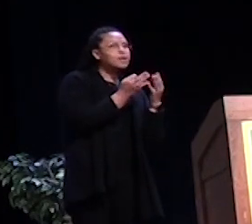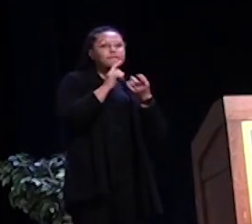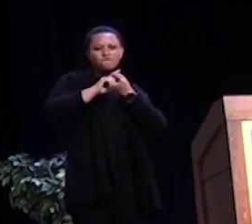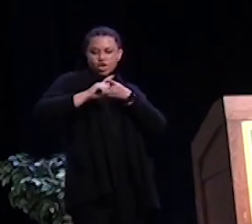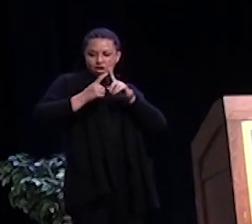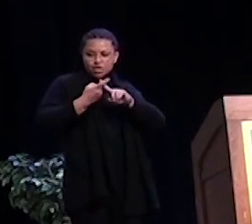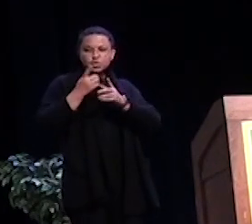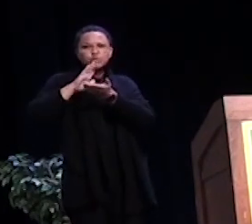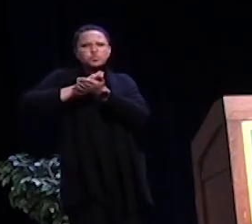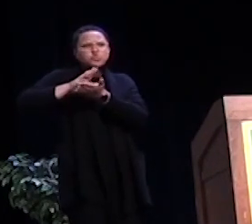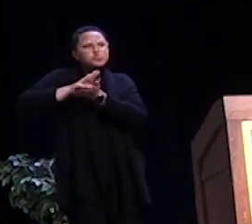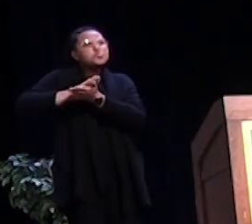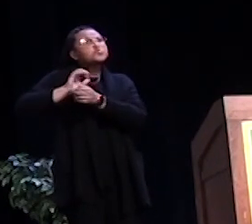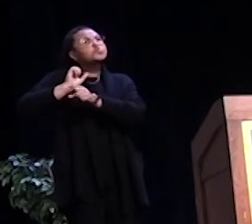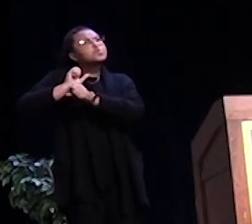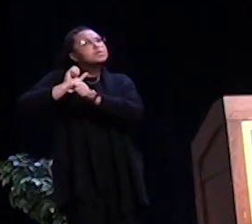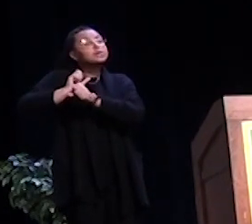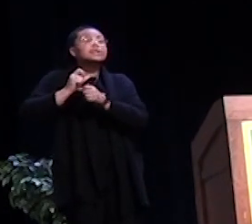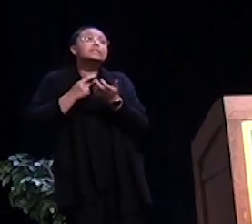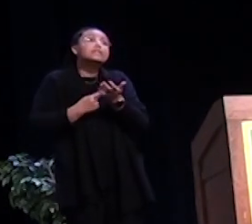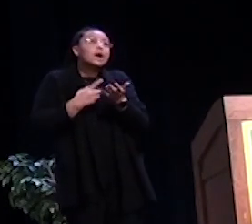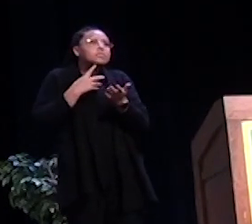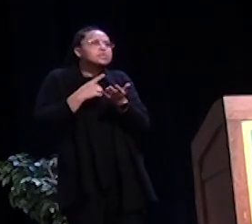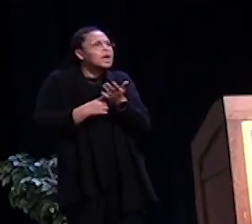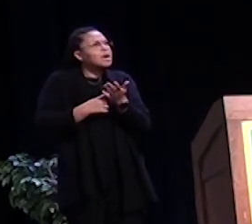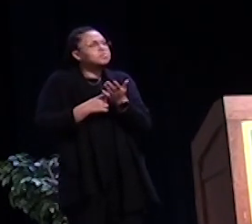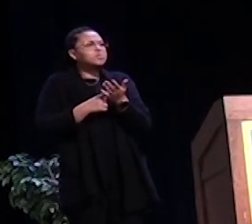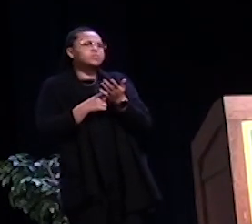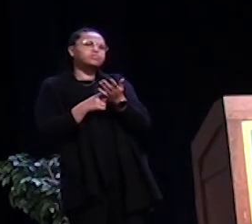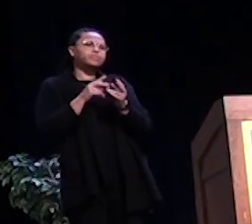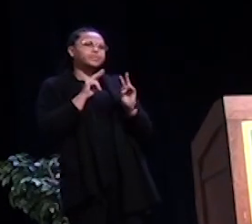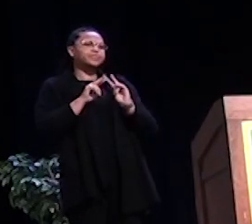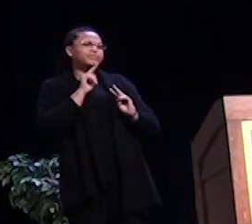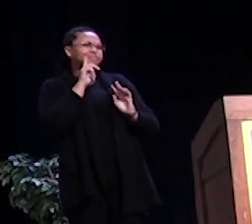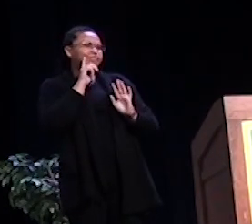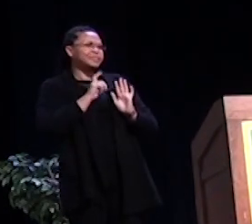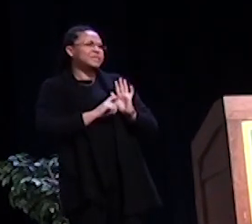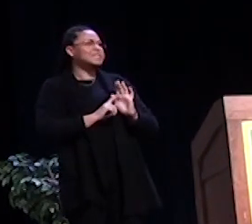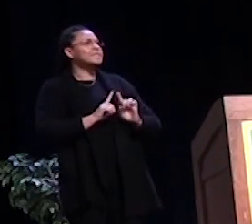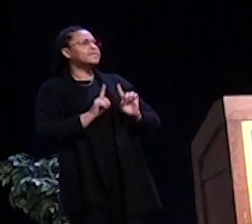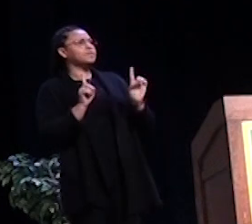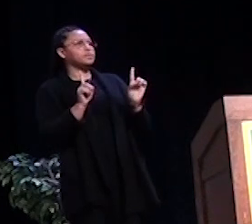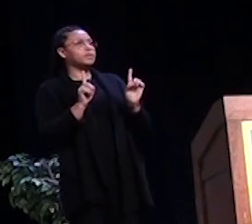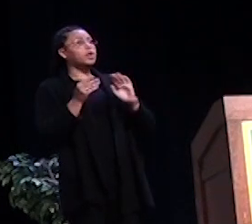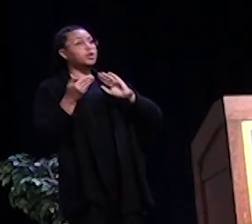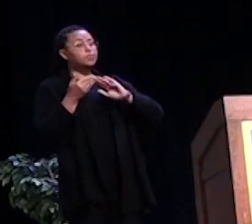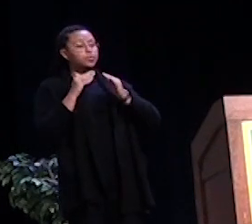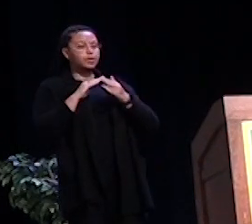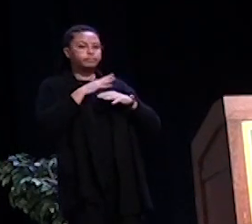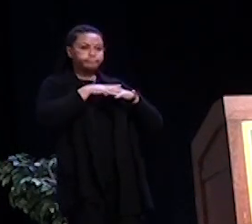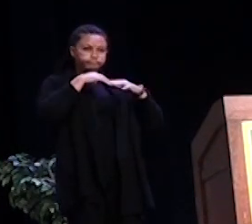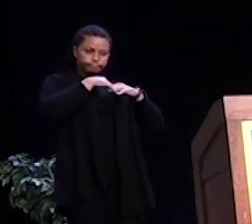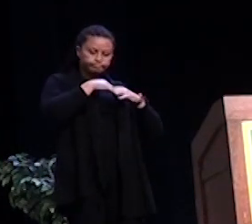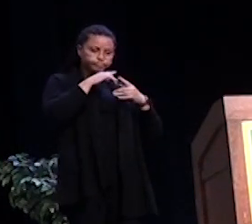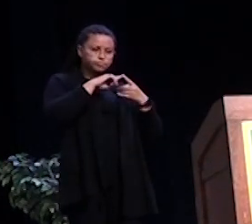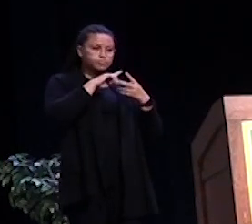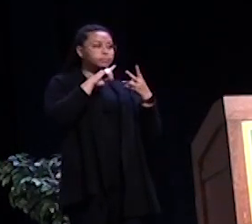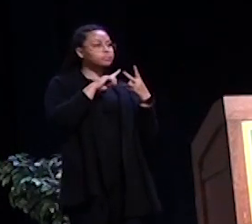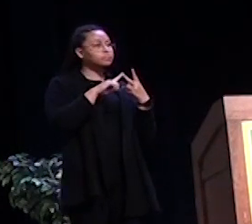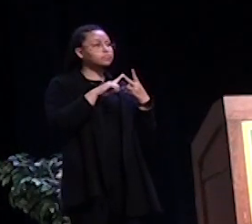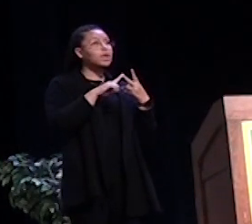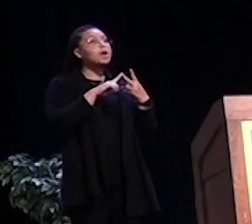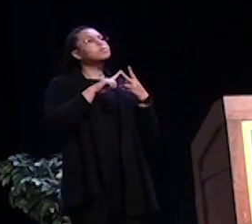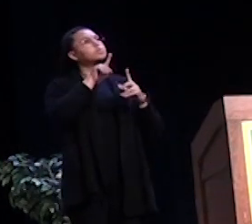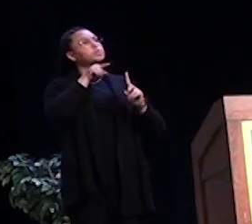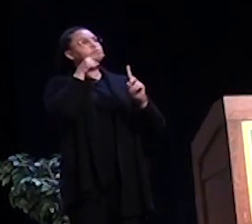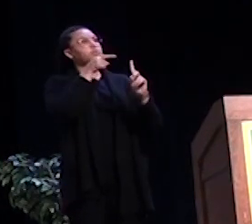people in school or work. Sometimes they're not, and you got to find them in other places. The first part of that, again, is a sense of community. The second part of that is having a sense